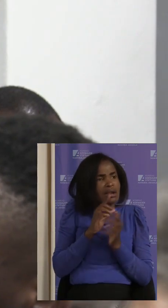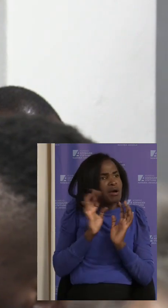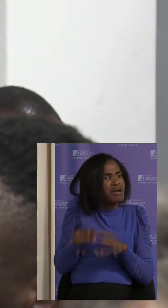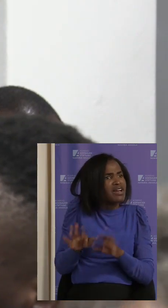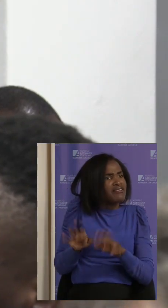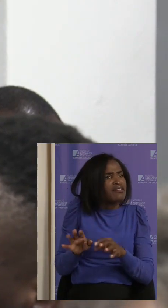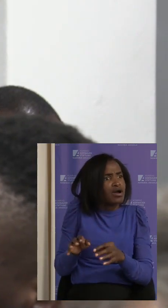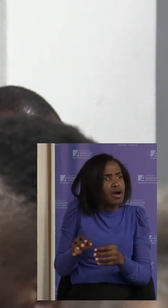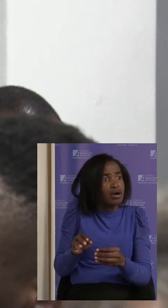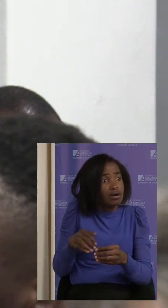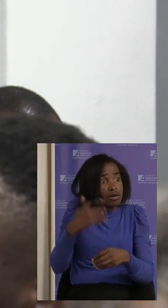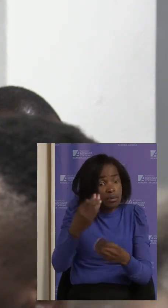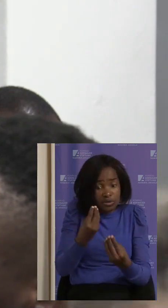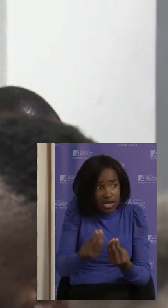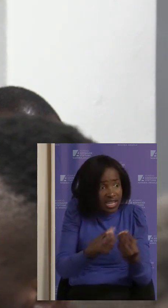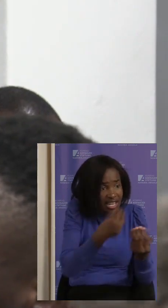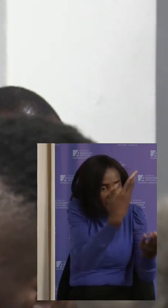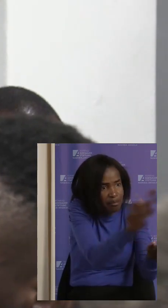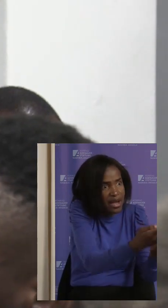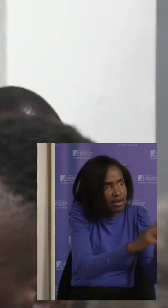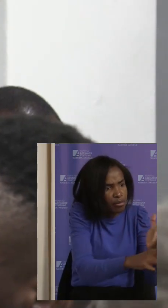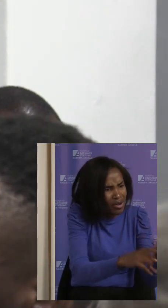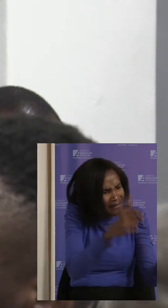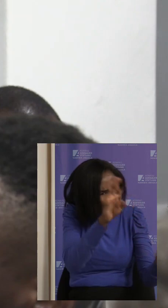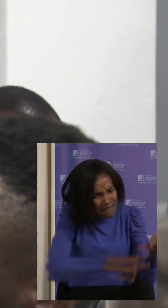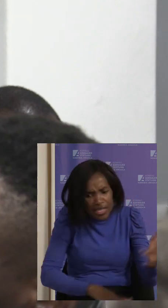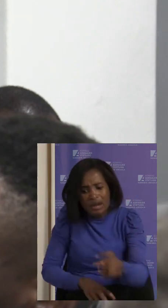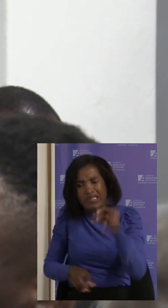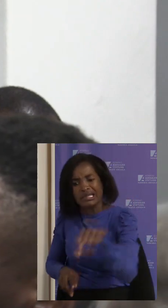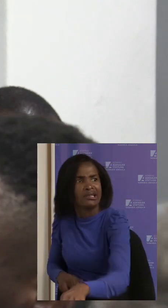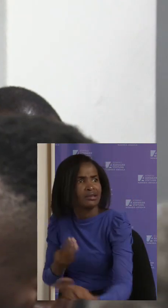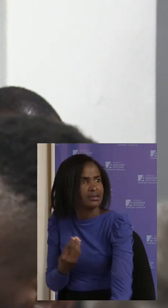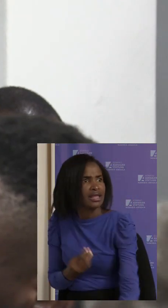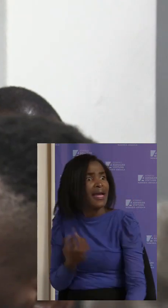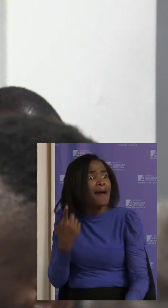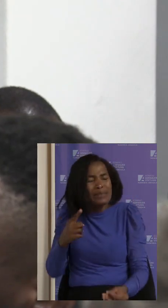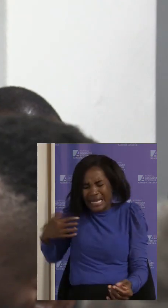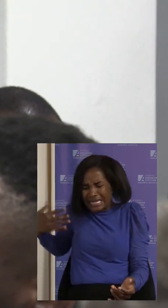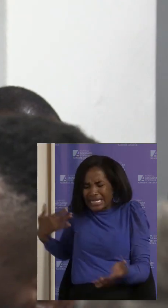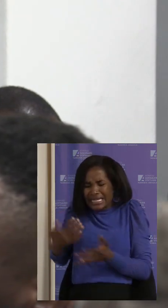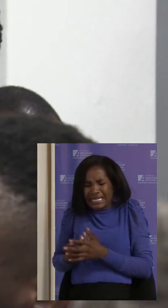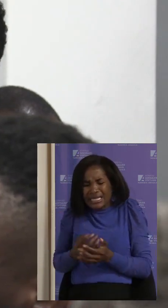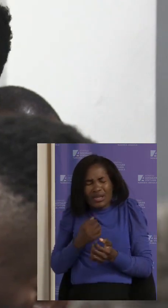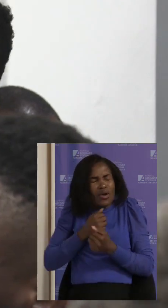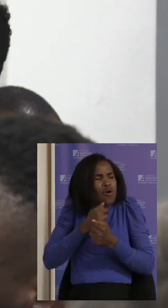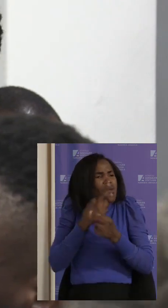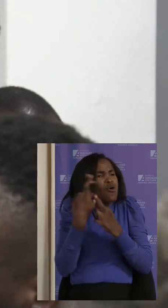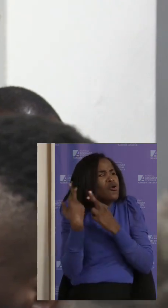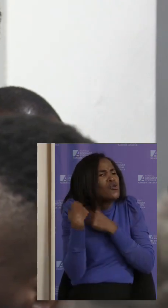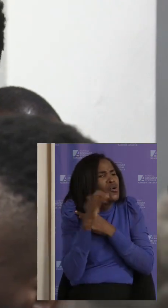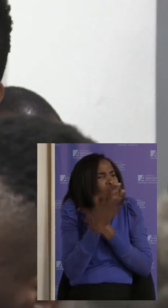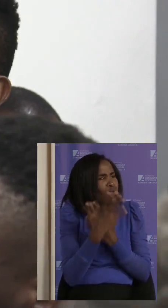So the question is, what is your purpose? Or what is your role as a Namibian? What is your role then as a teacher? What is your role